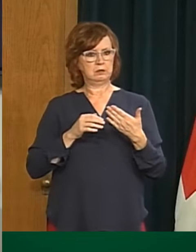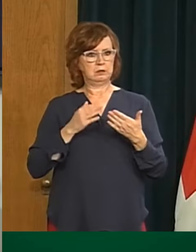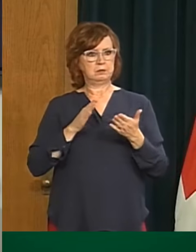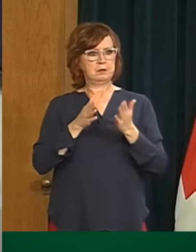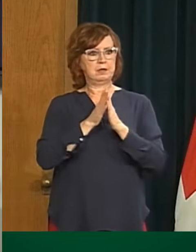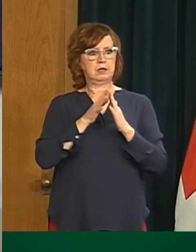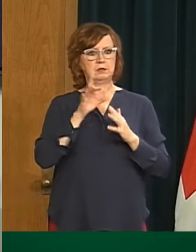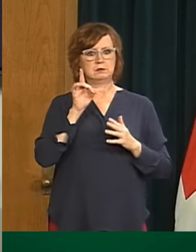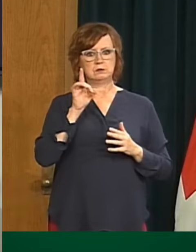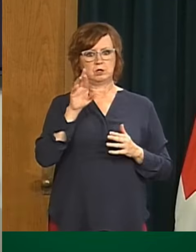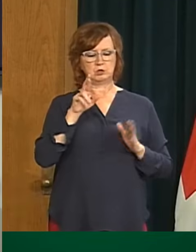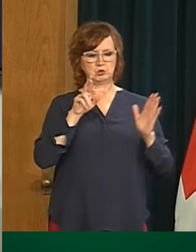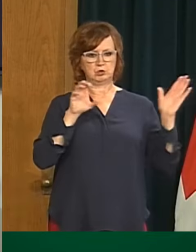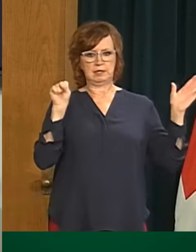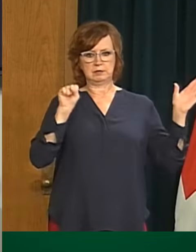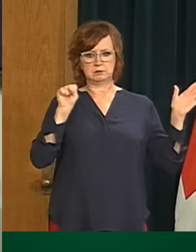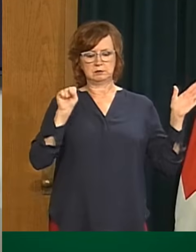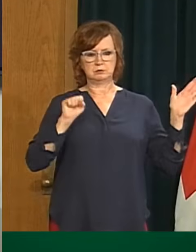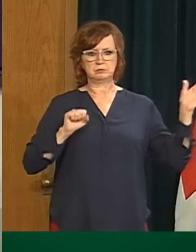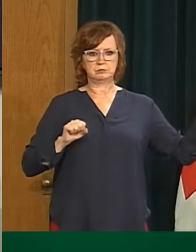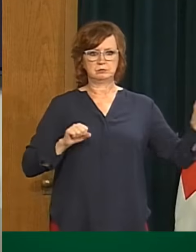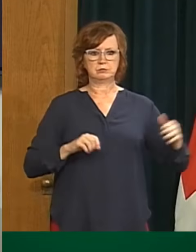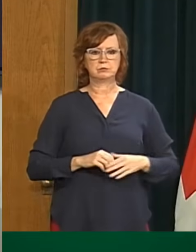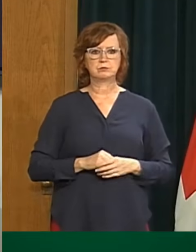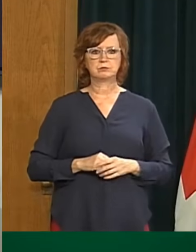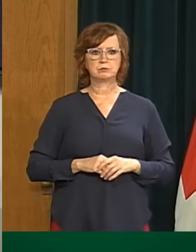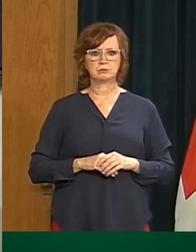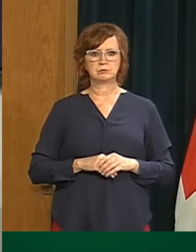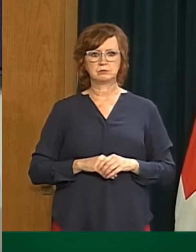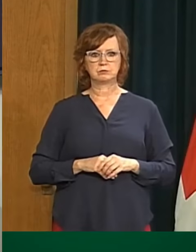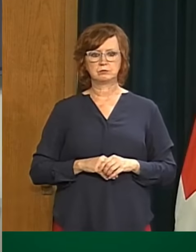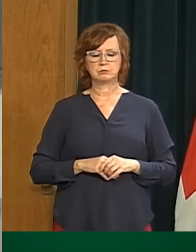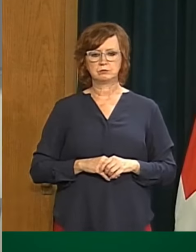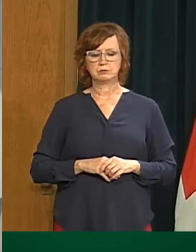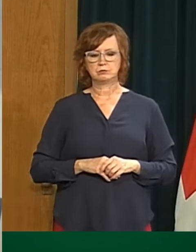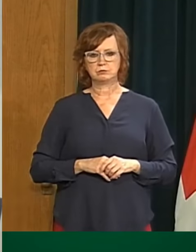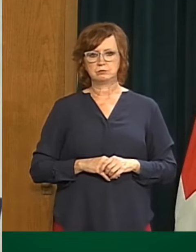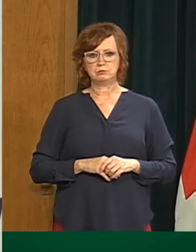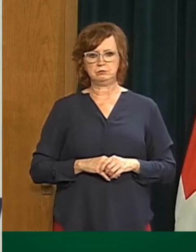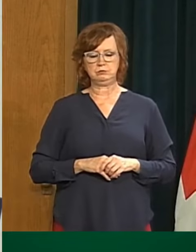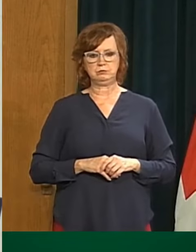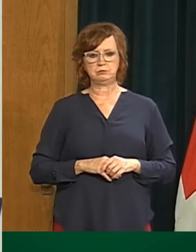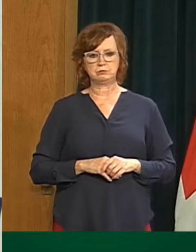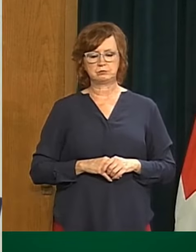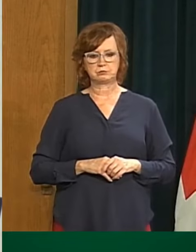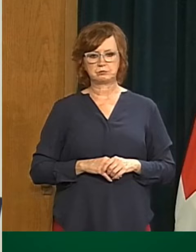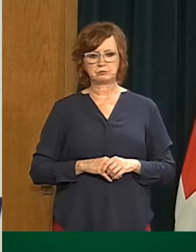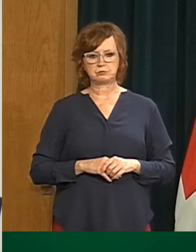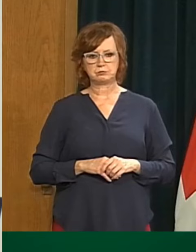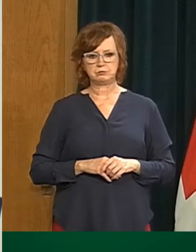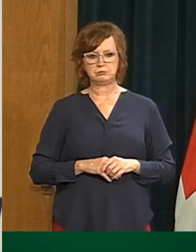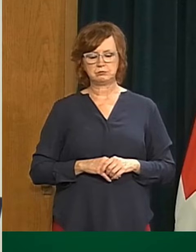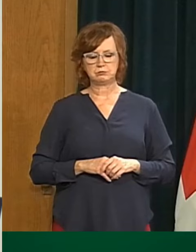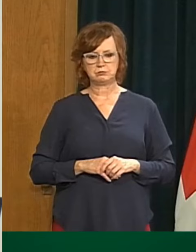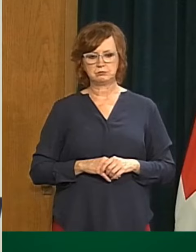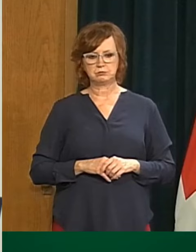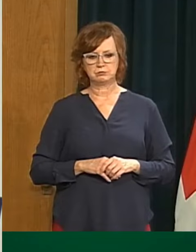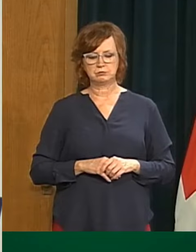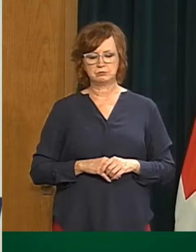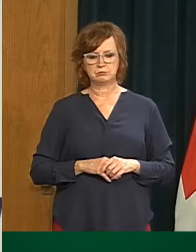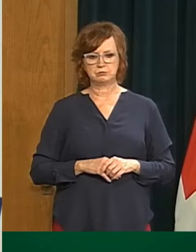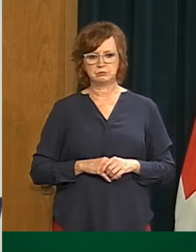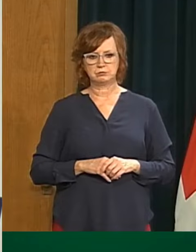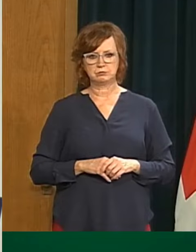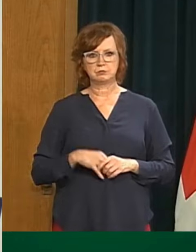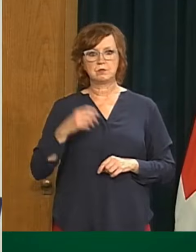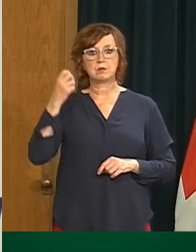that over to Shahab again. Yeah, so maybe I'll just expand on it. So the principles are that if you, for example, have a household